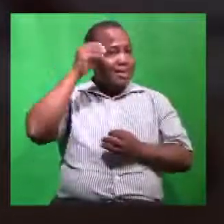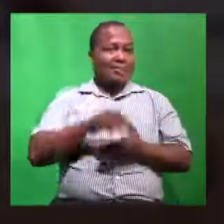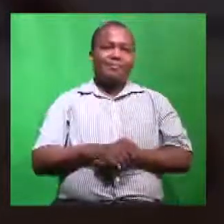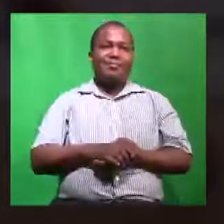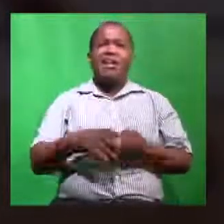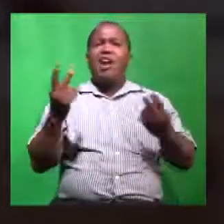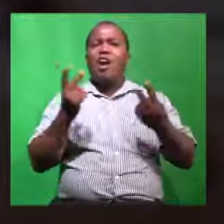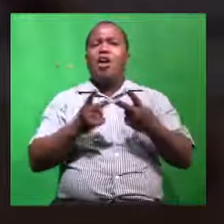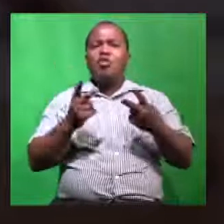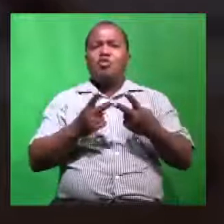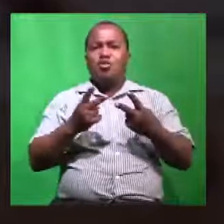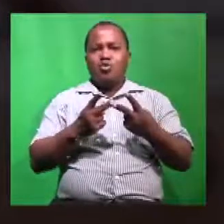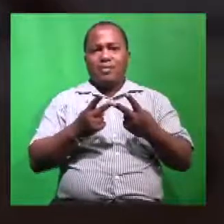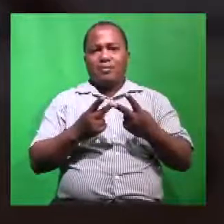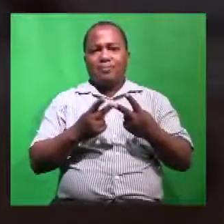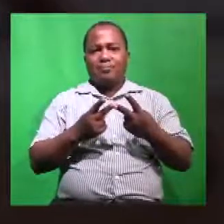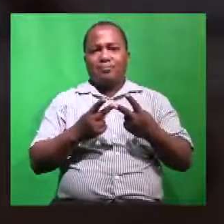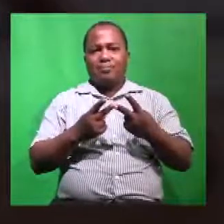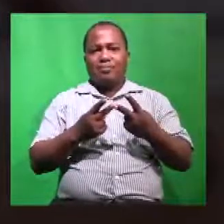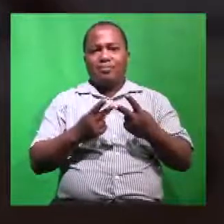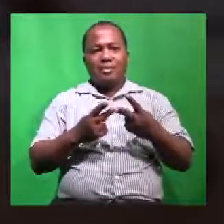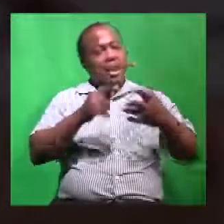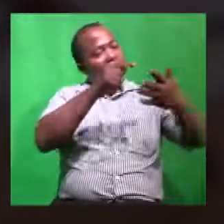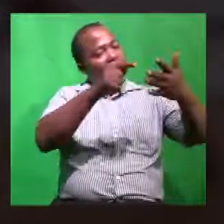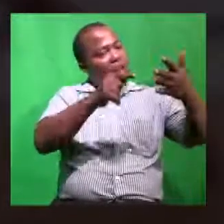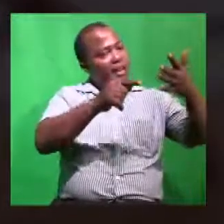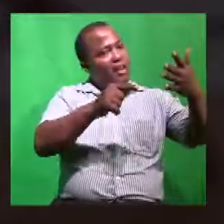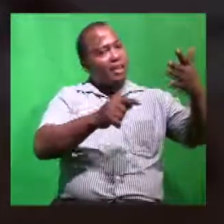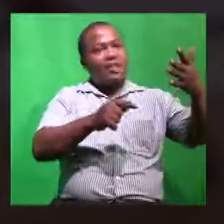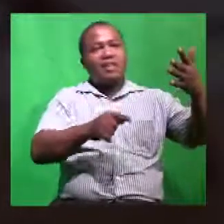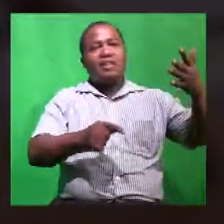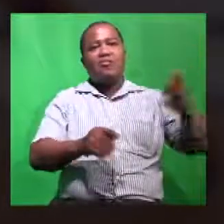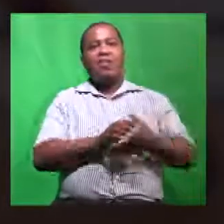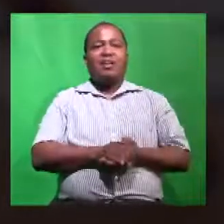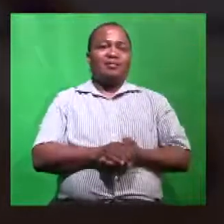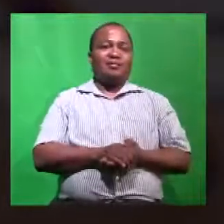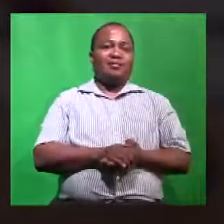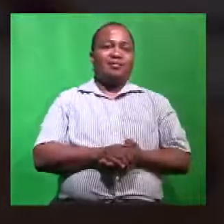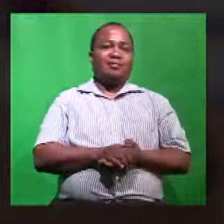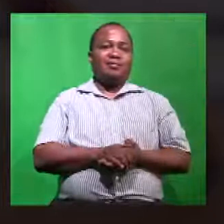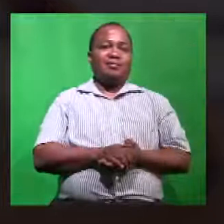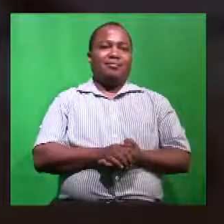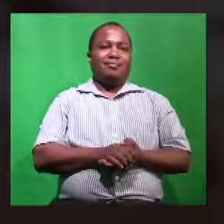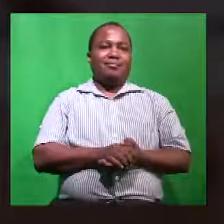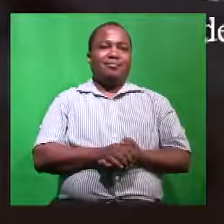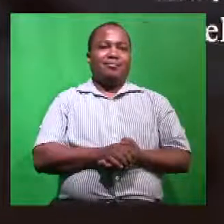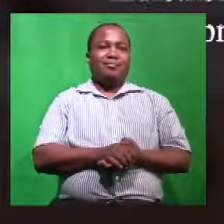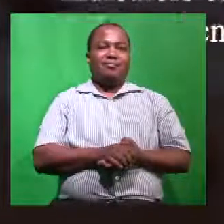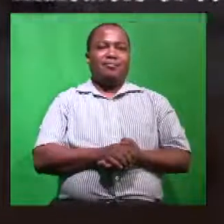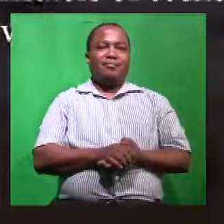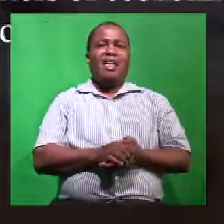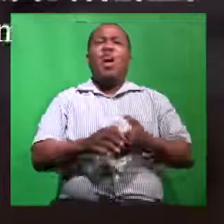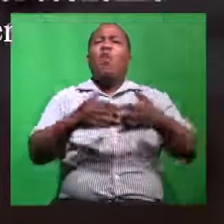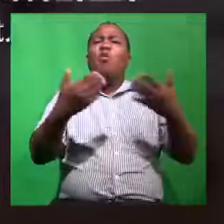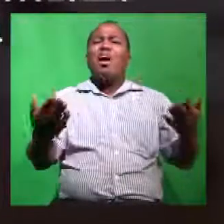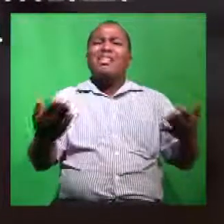But also, my student, you are going to identify at the end of the lesson what are